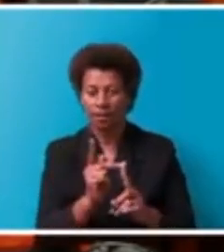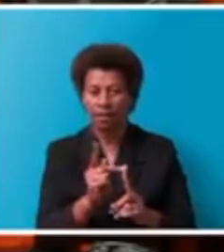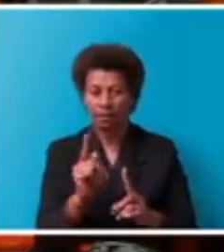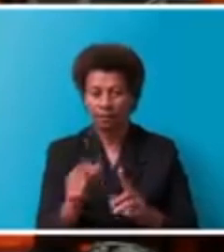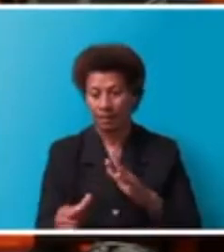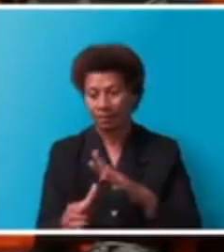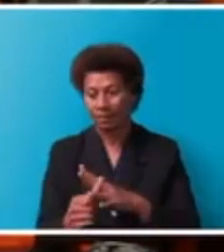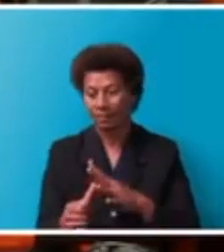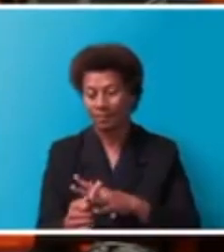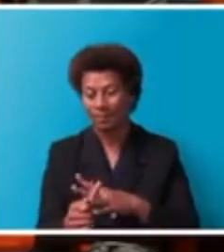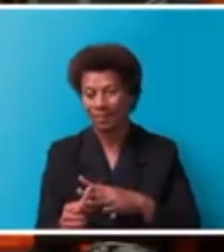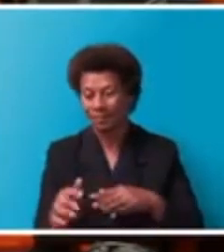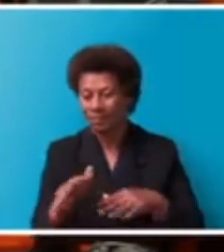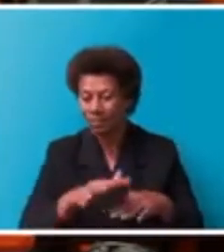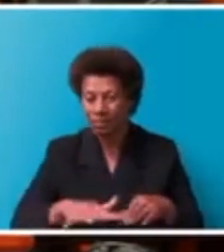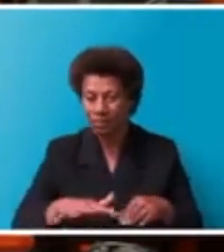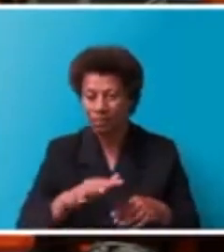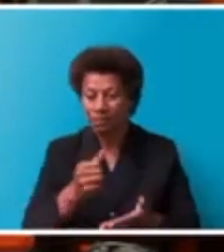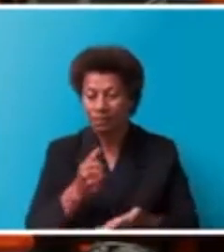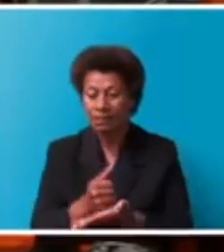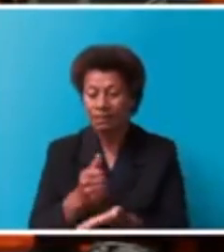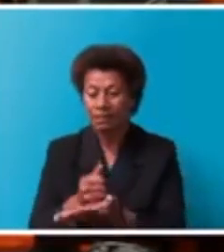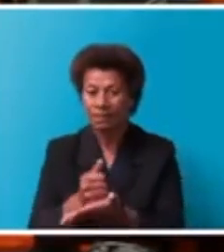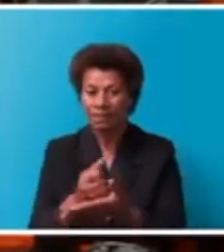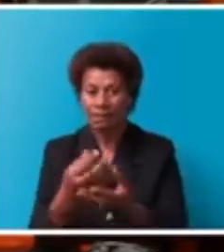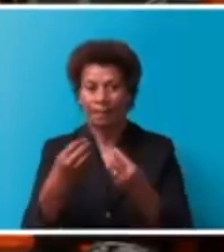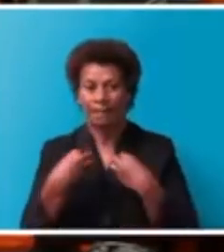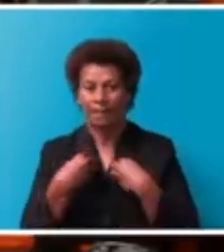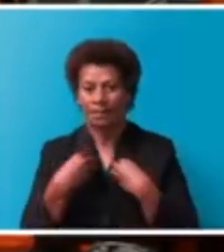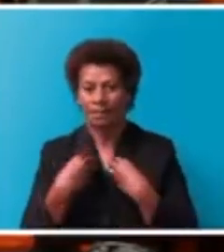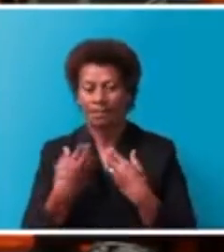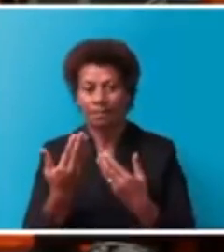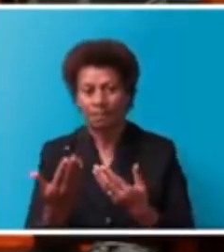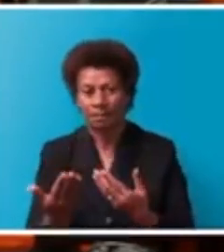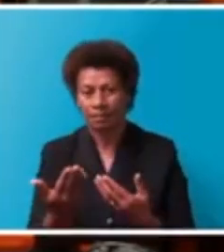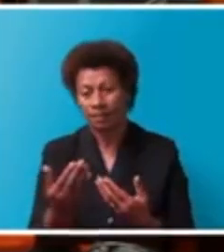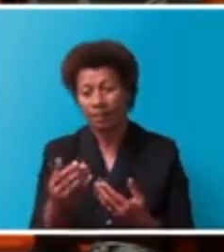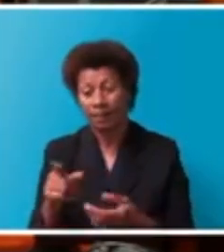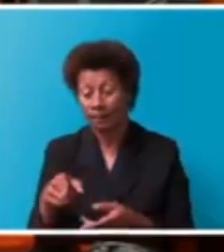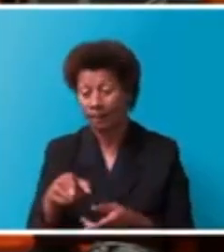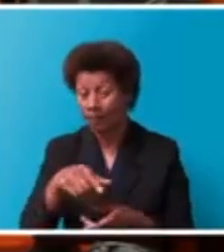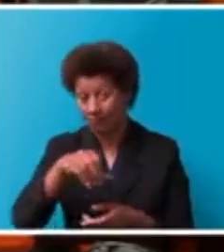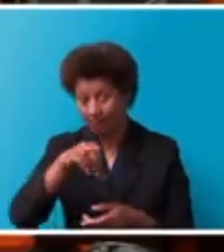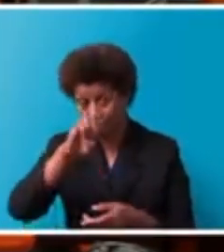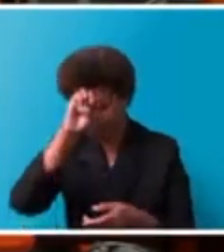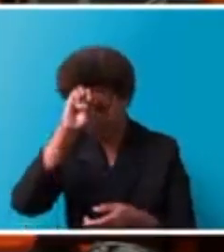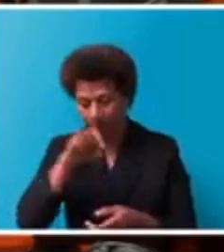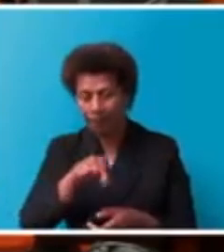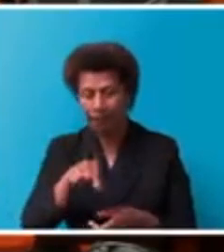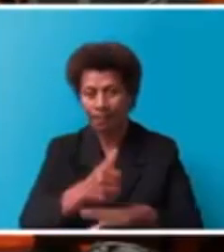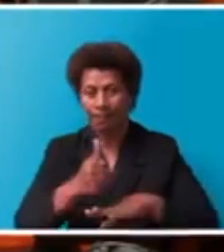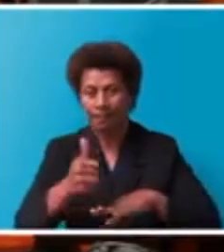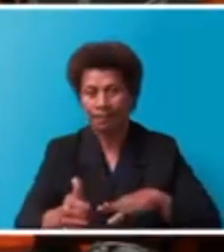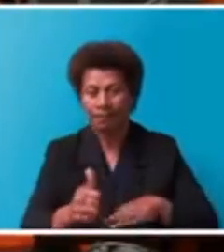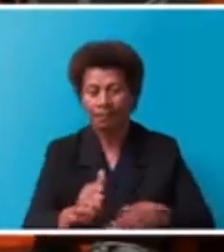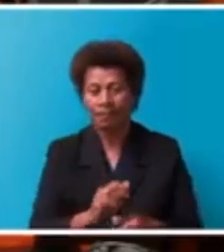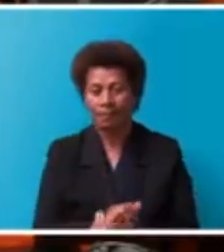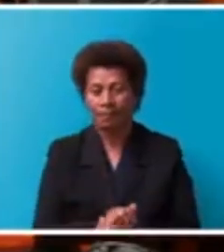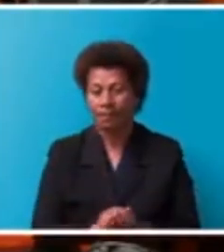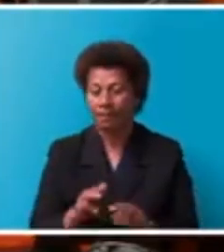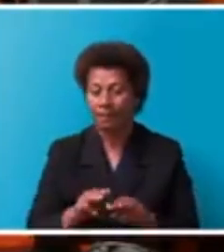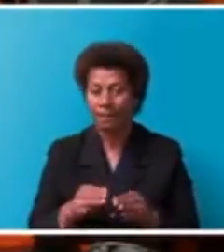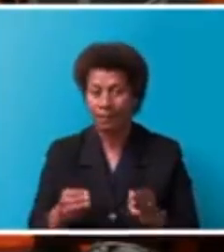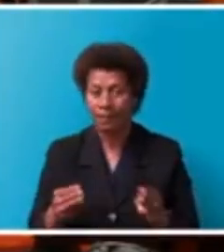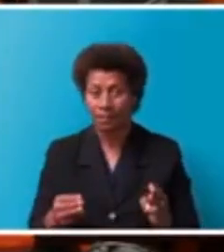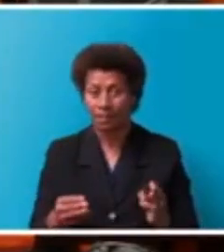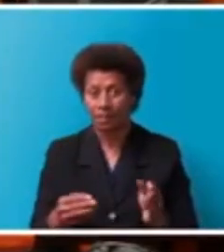accessibility to assist potential investors as expected of us by government. Under the Fair Share of Mineral Royalties Act, a